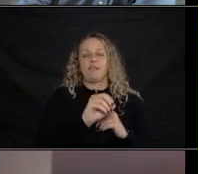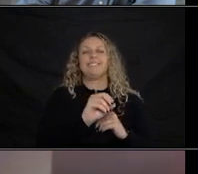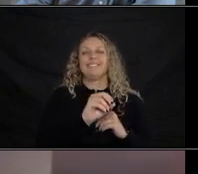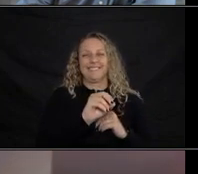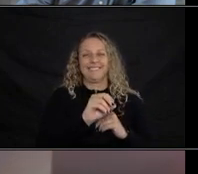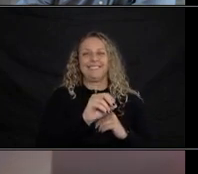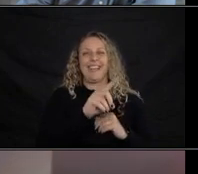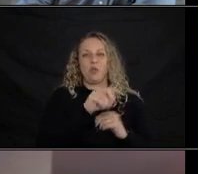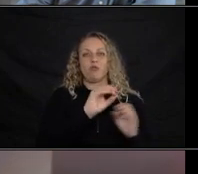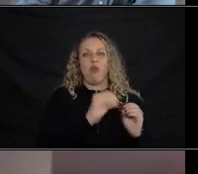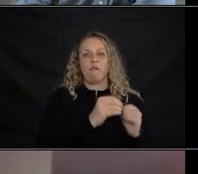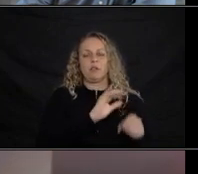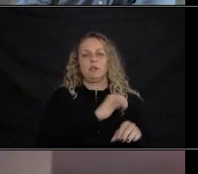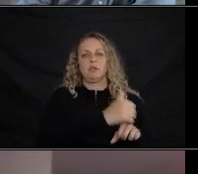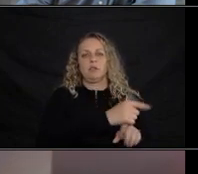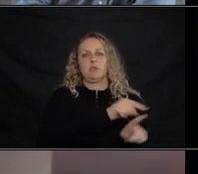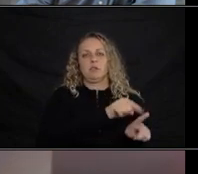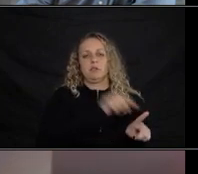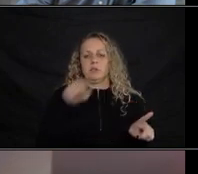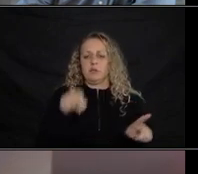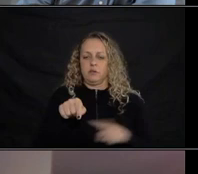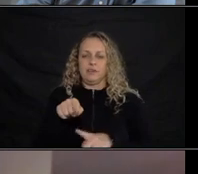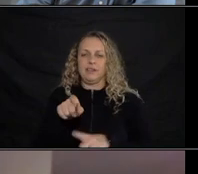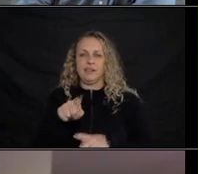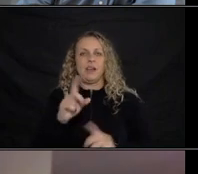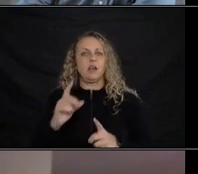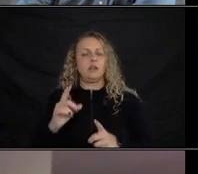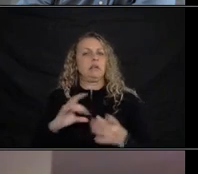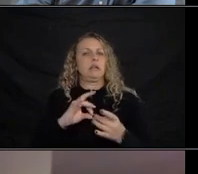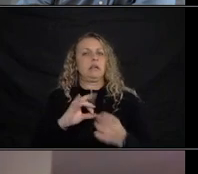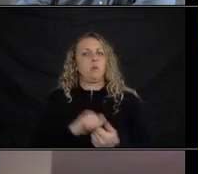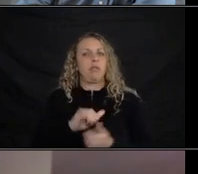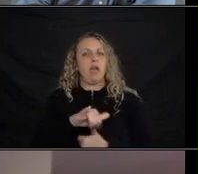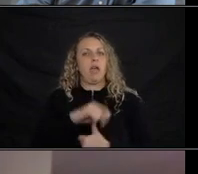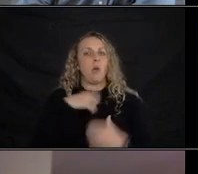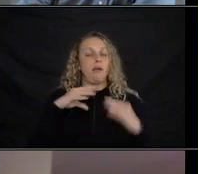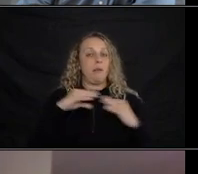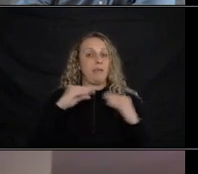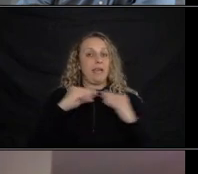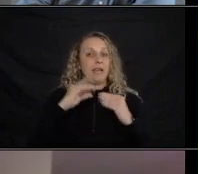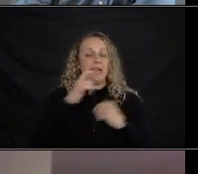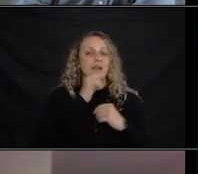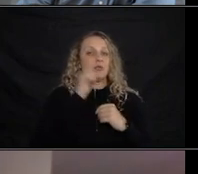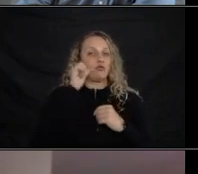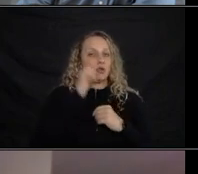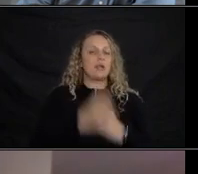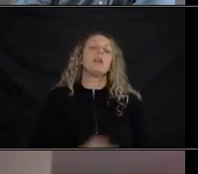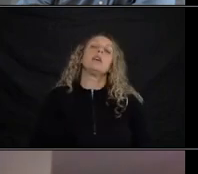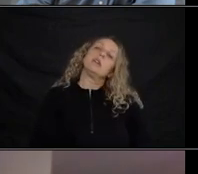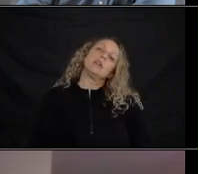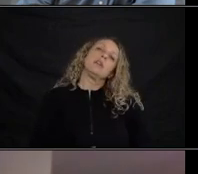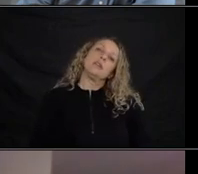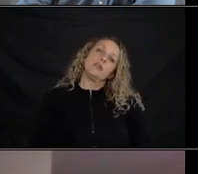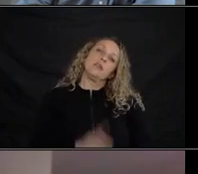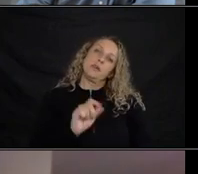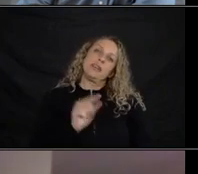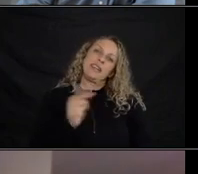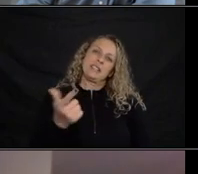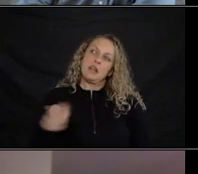offices, and taking in the connectivity of that. So we had a meeting yesterday. If you could get the next slide,